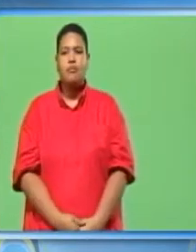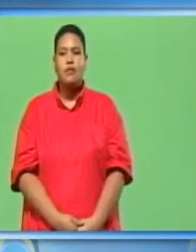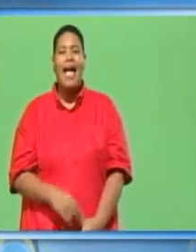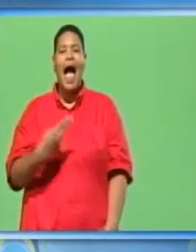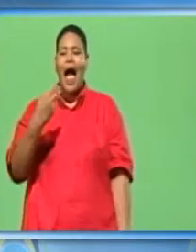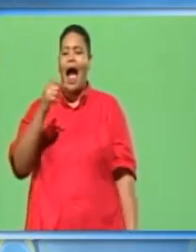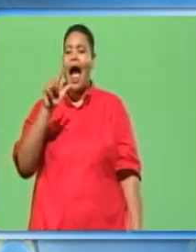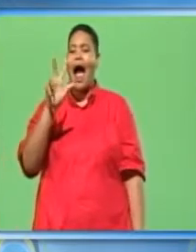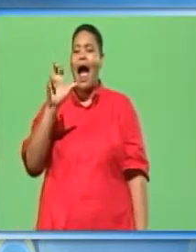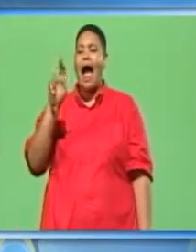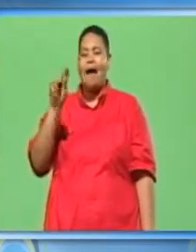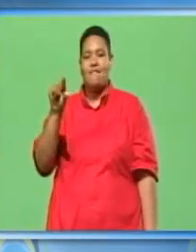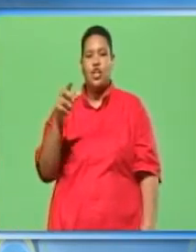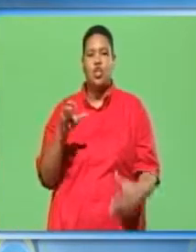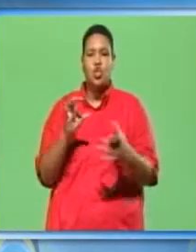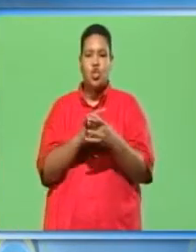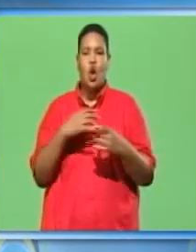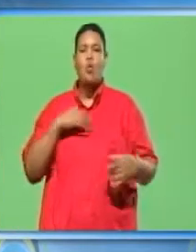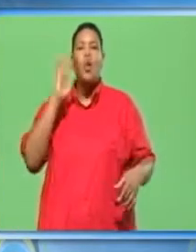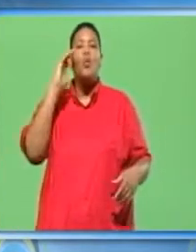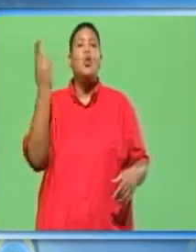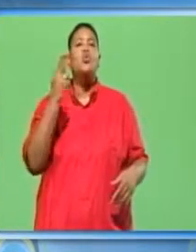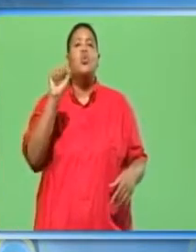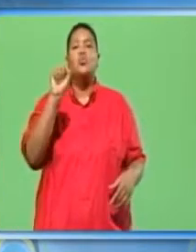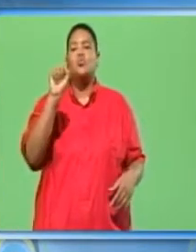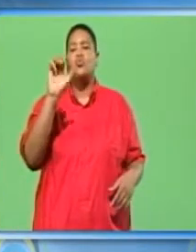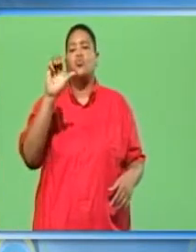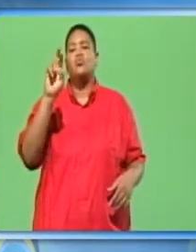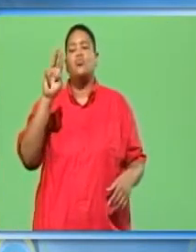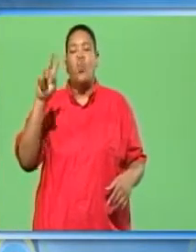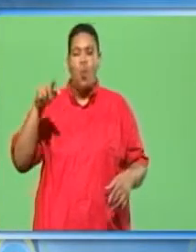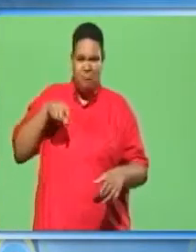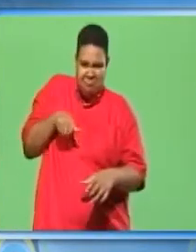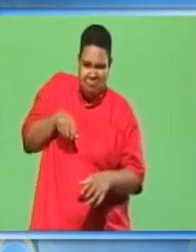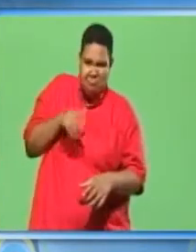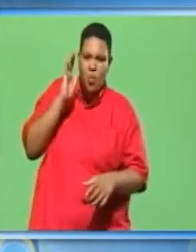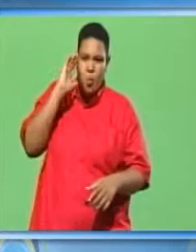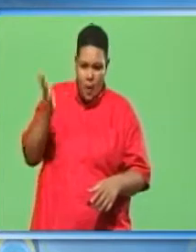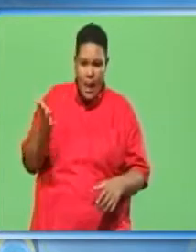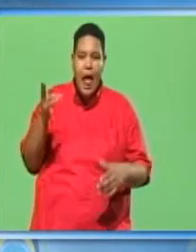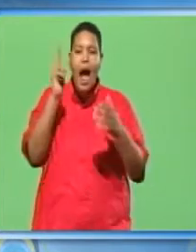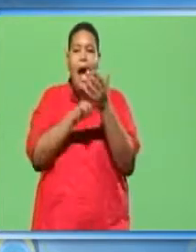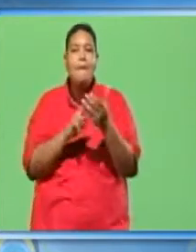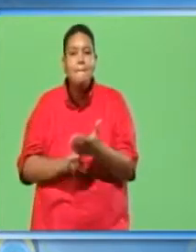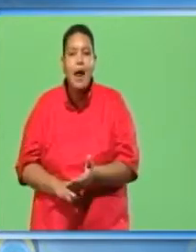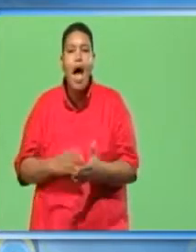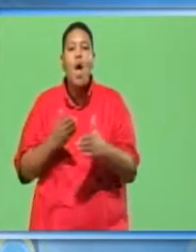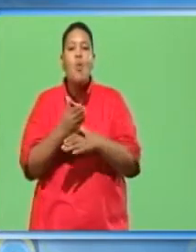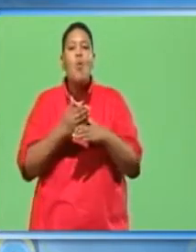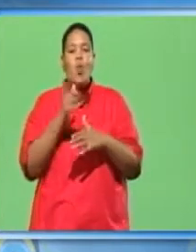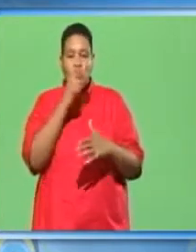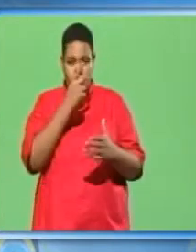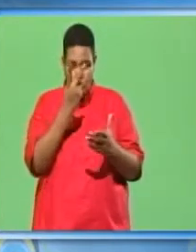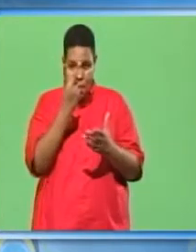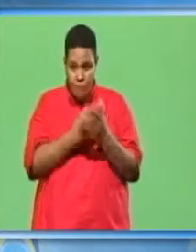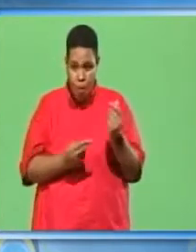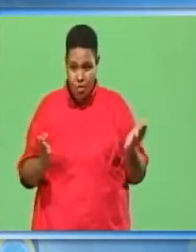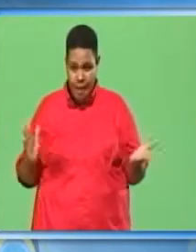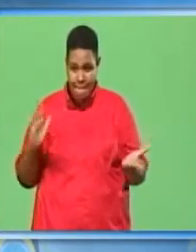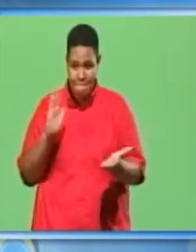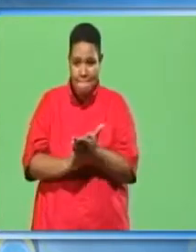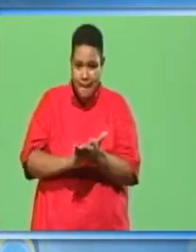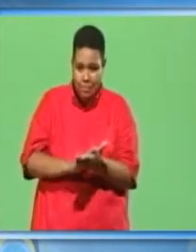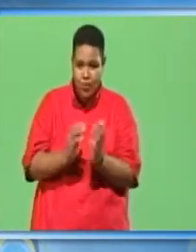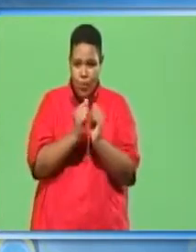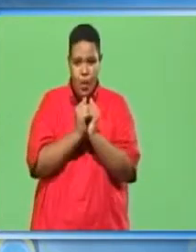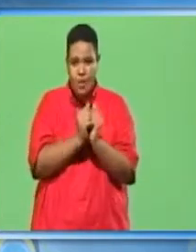Halving joint. We will use screws to fix the halving joint. 1. Apply wood glue to both pieces of wood and assemble the